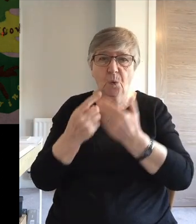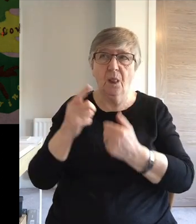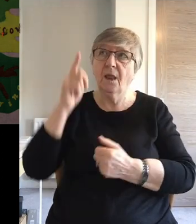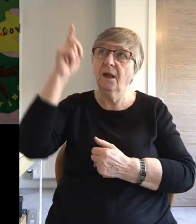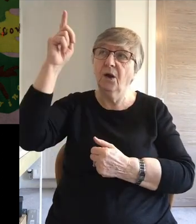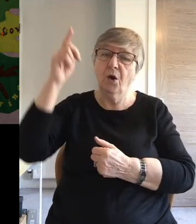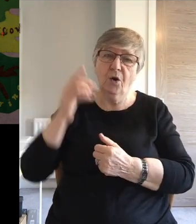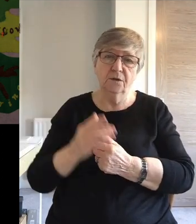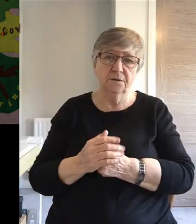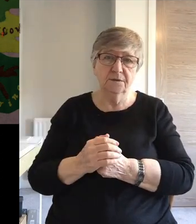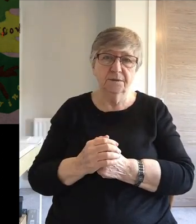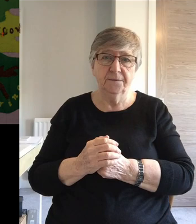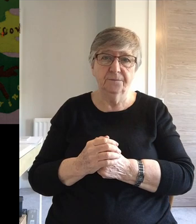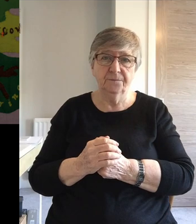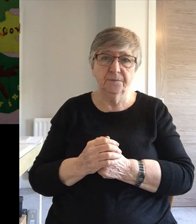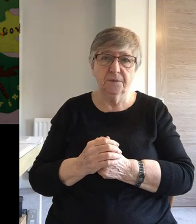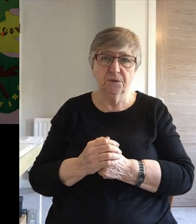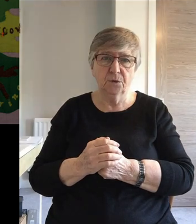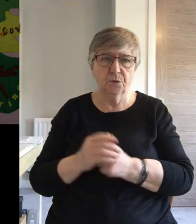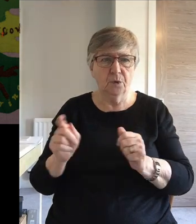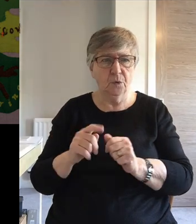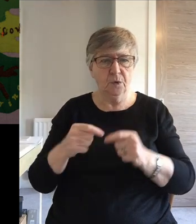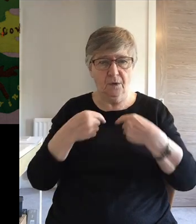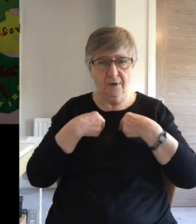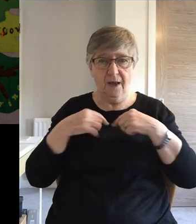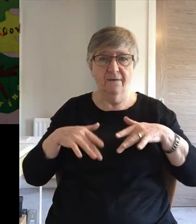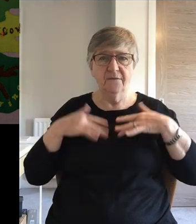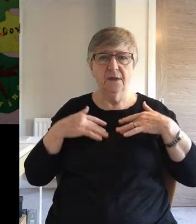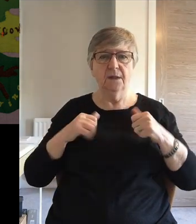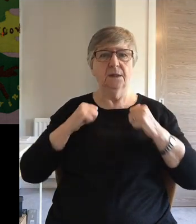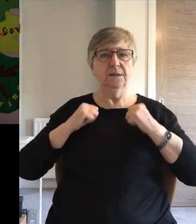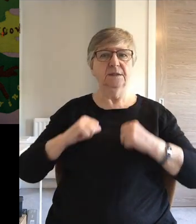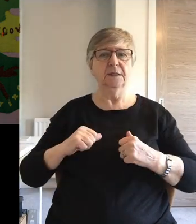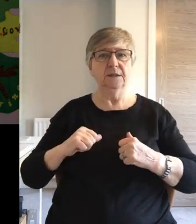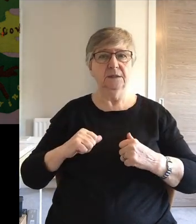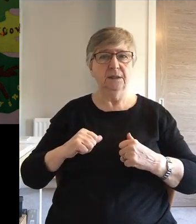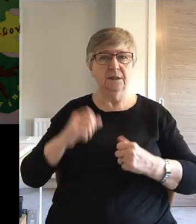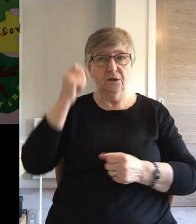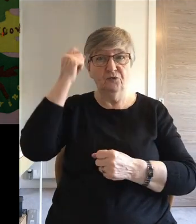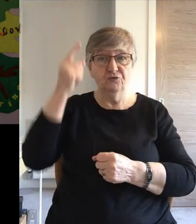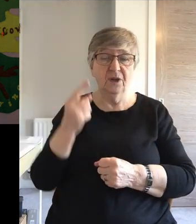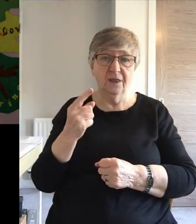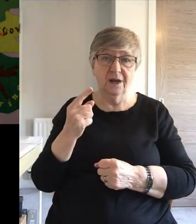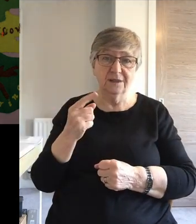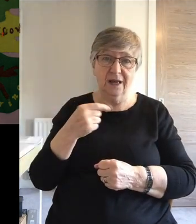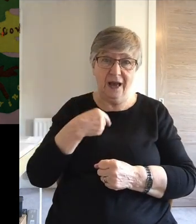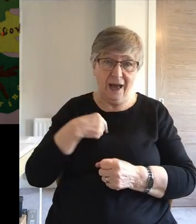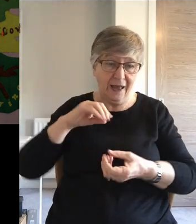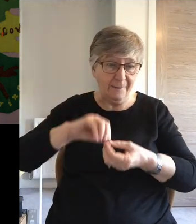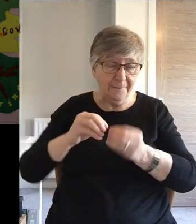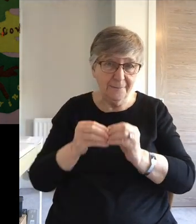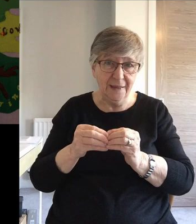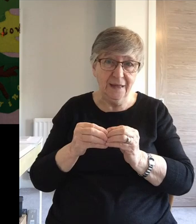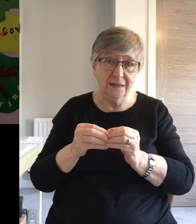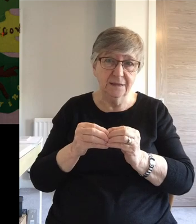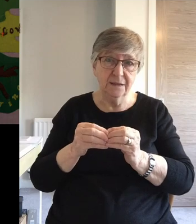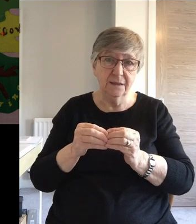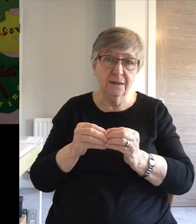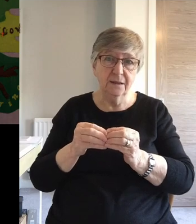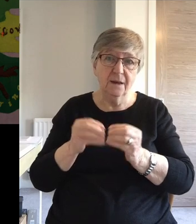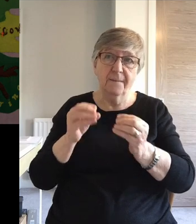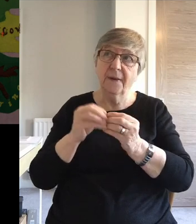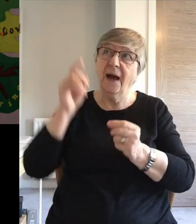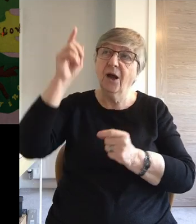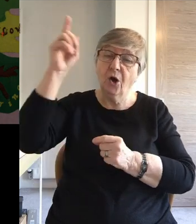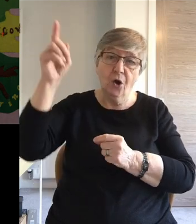unconditionally? What basis is there for dignity apart from realizing that we are made by and made in the image